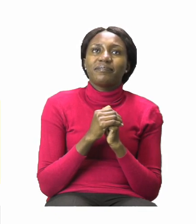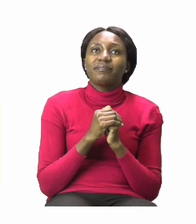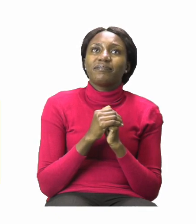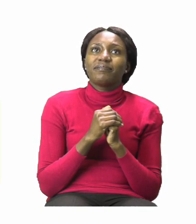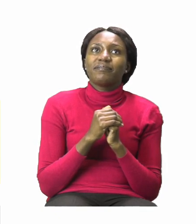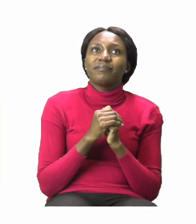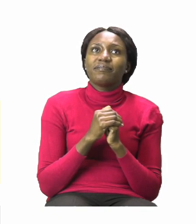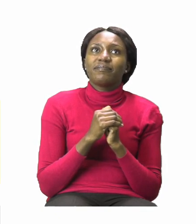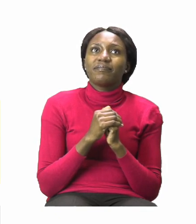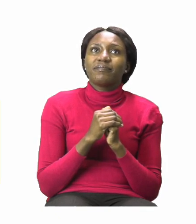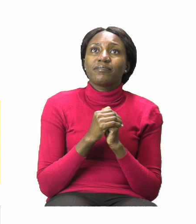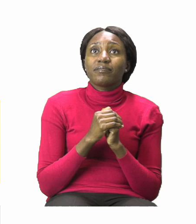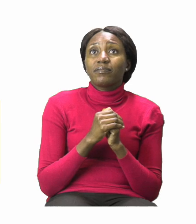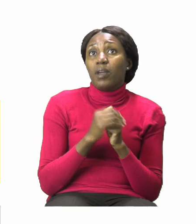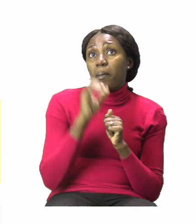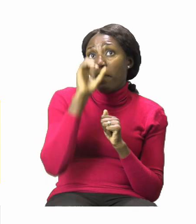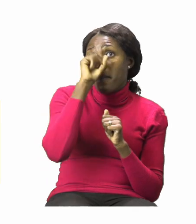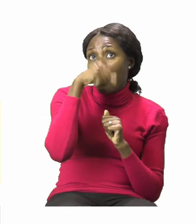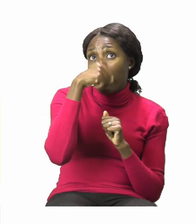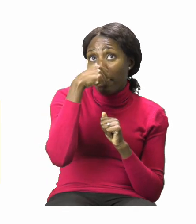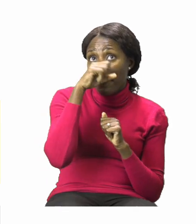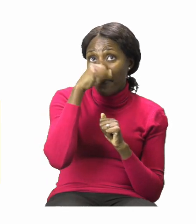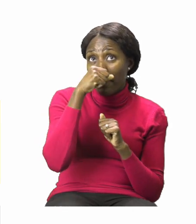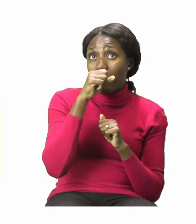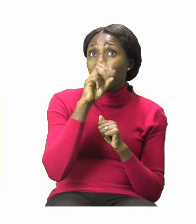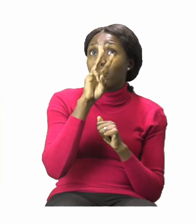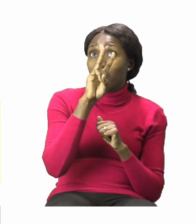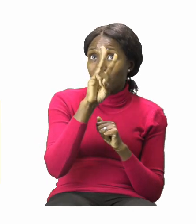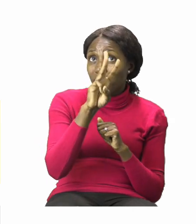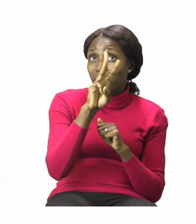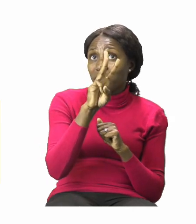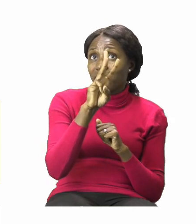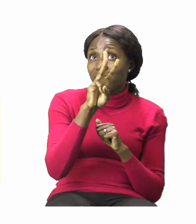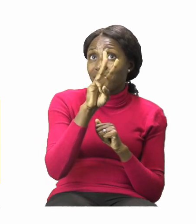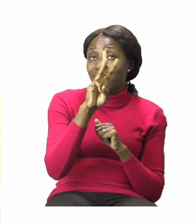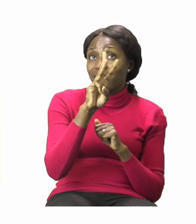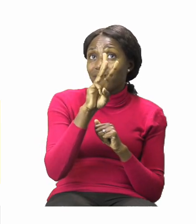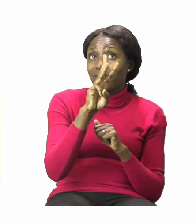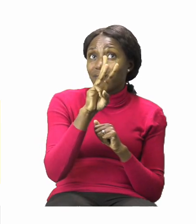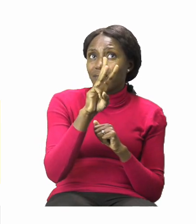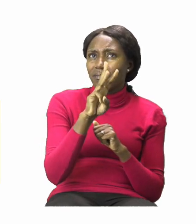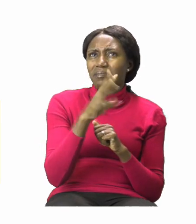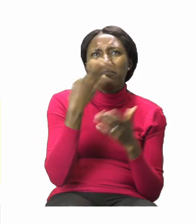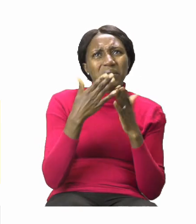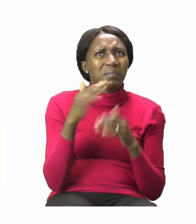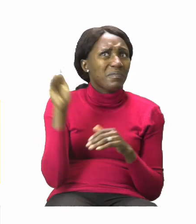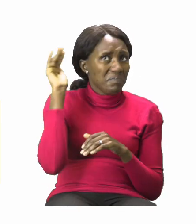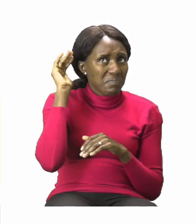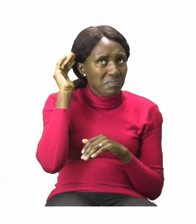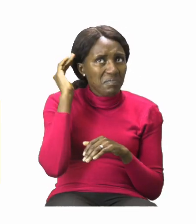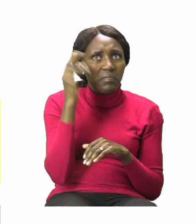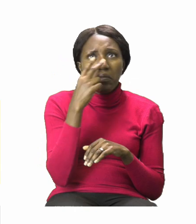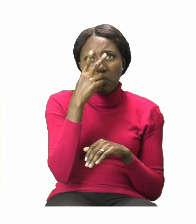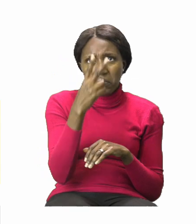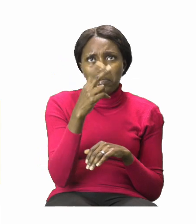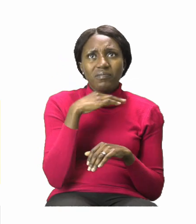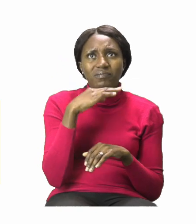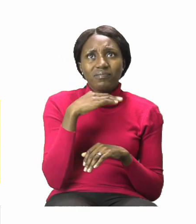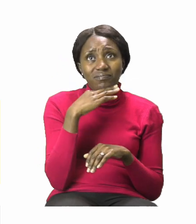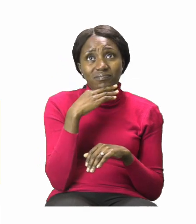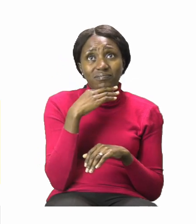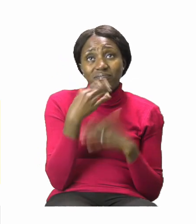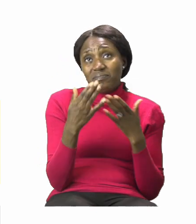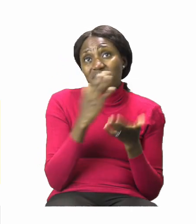one of the 3 little pigs. Some of you may have heard it before, and others, this is